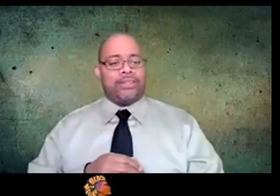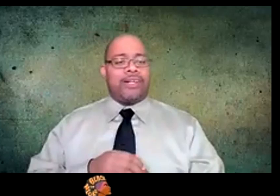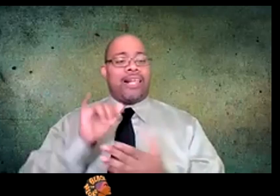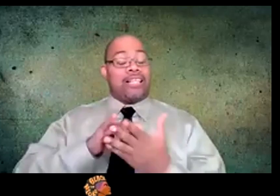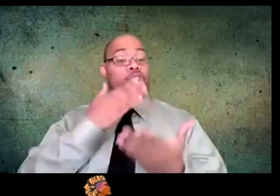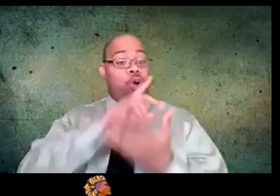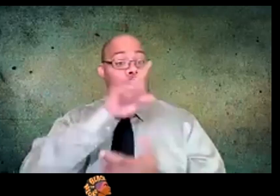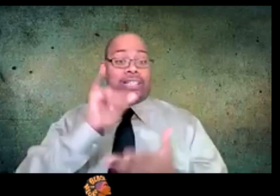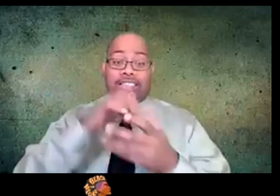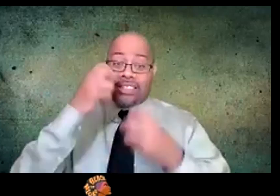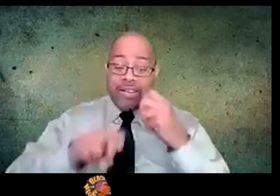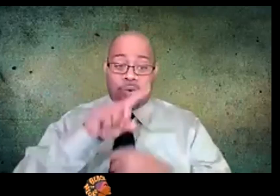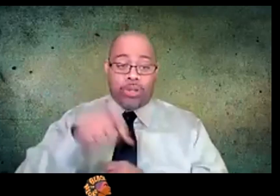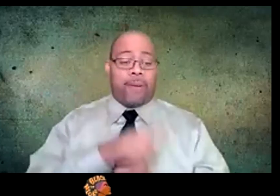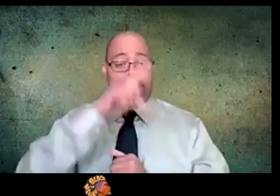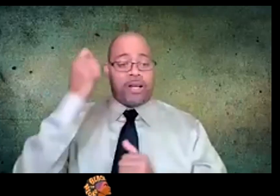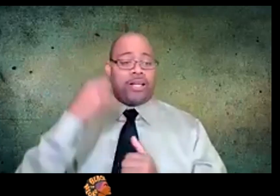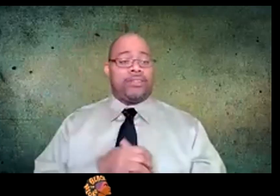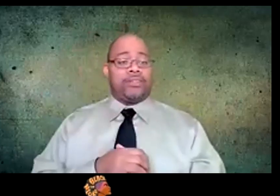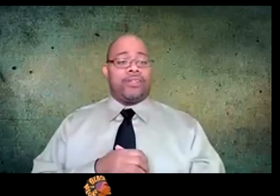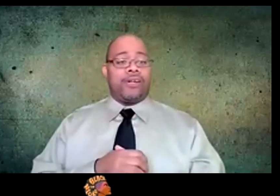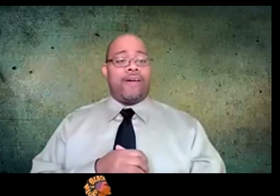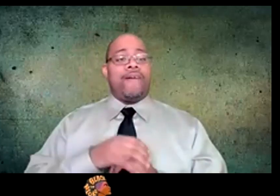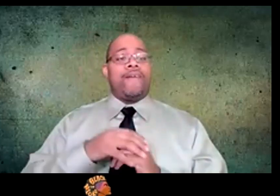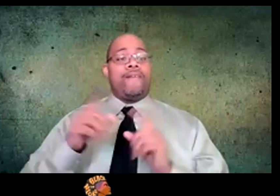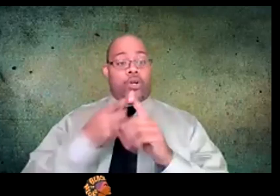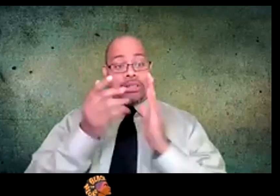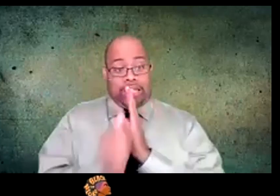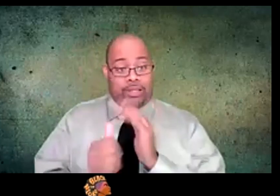one, because the first skill would be